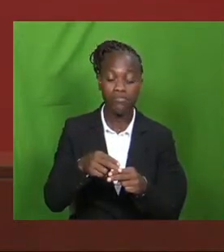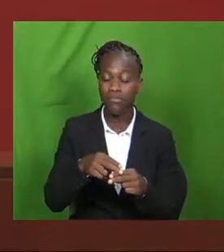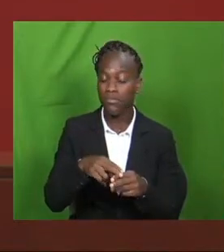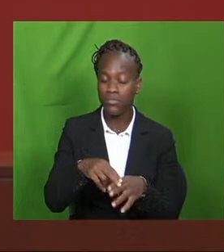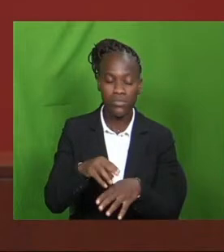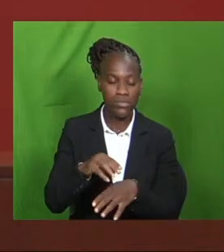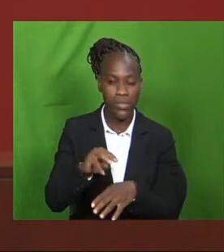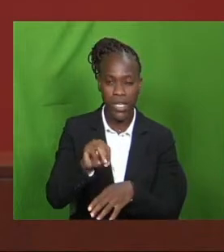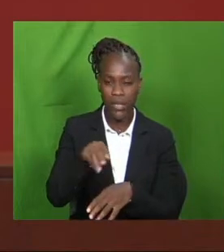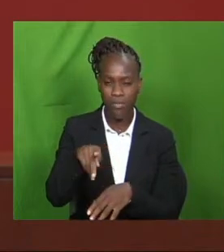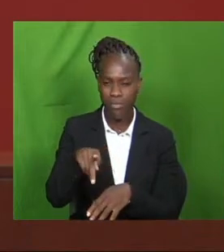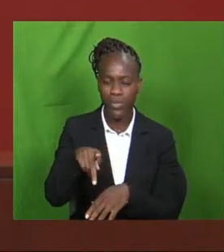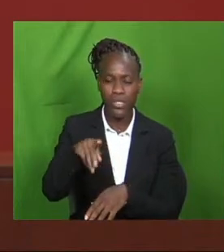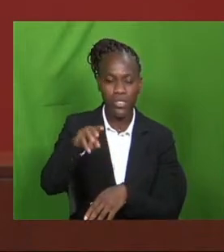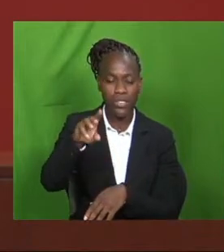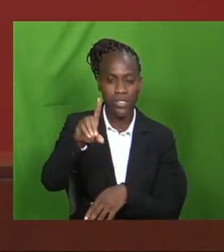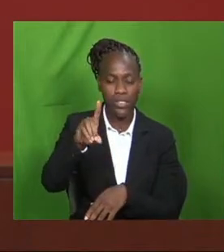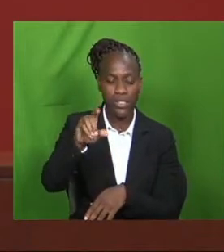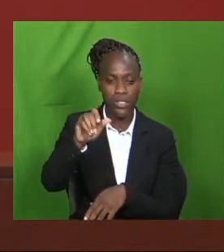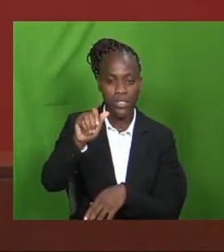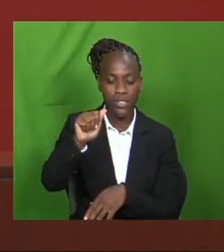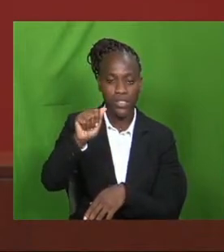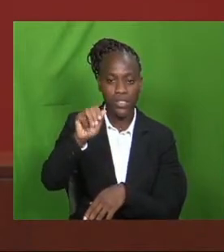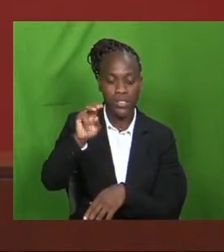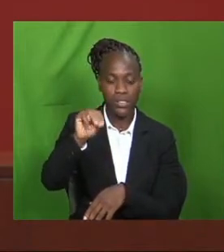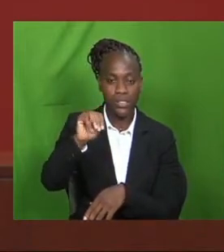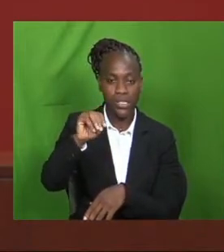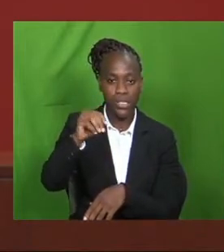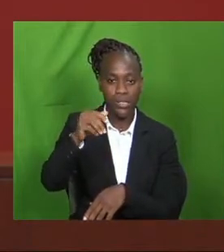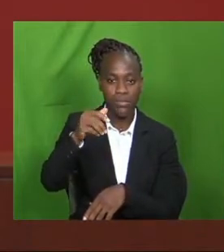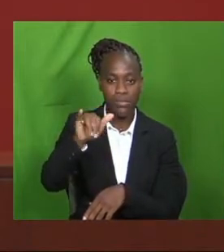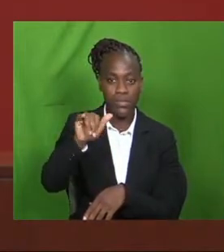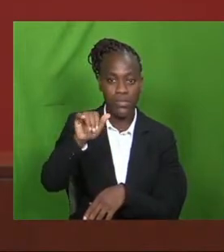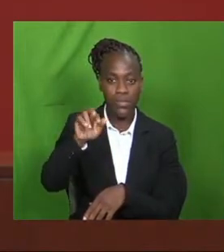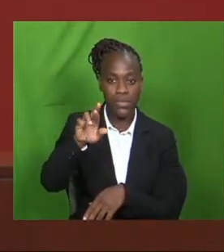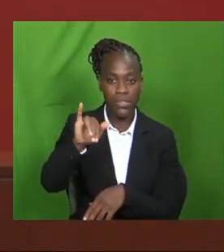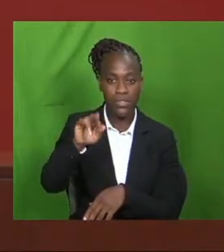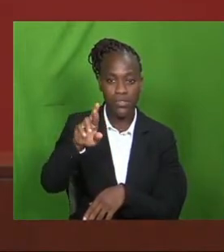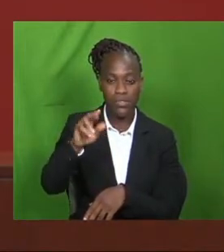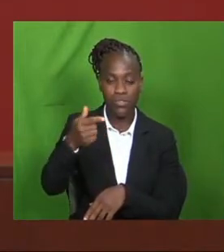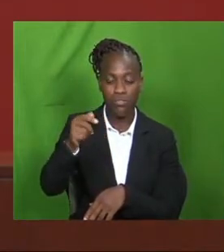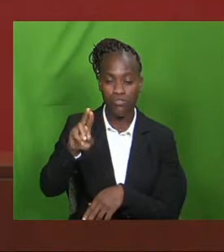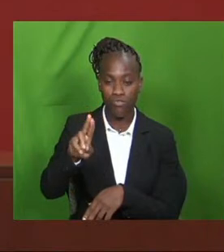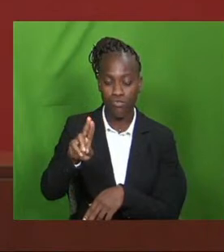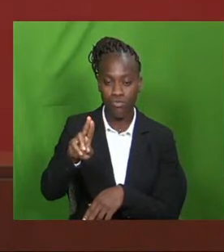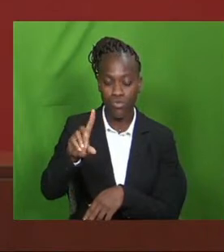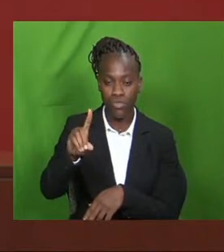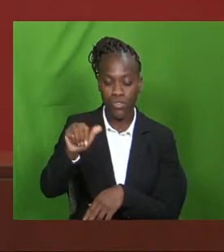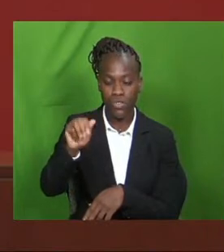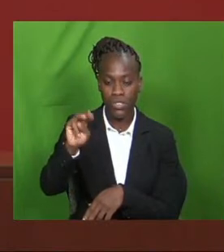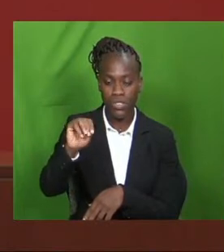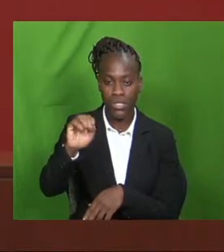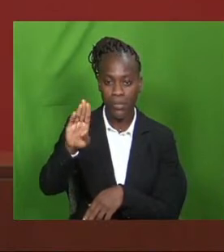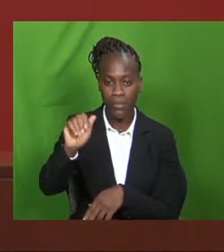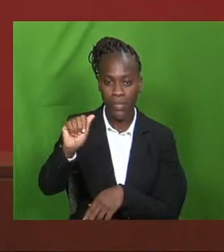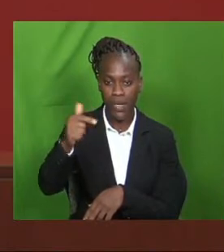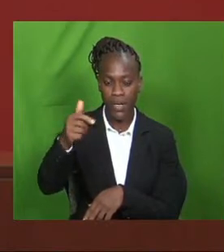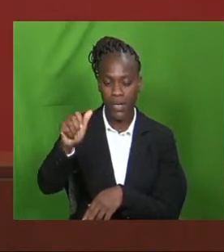Nalirgu Gambaga, Honorable Seidu Isifu. You may now ask your